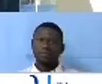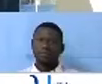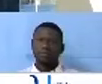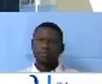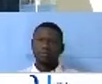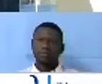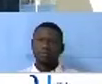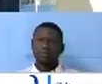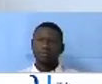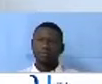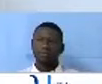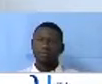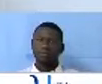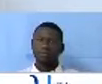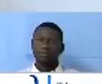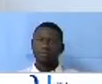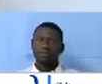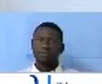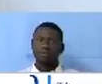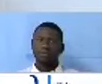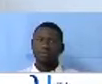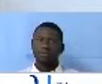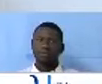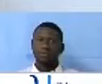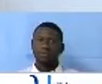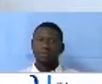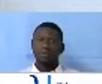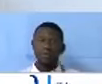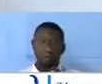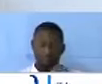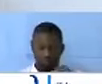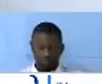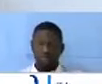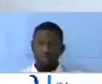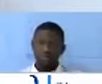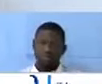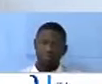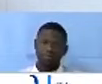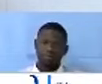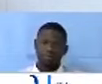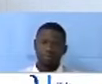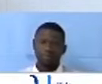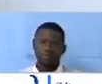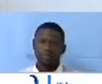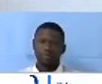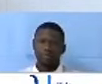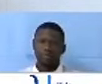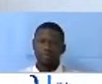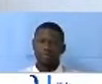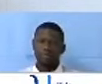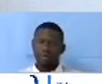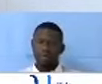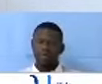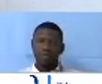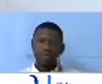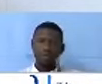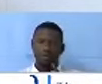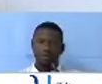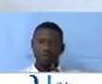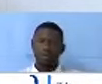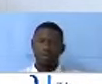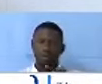tuumal. That is very possible. Bon mën na nek. I have one in the case of Lamine